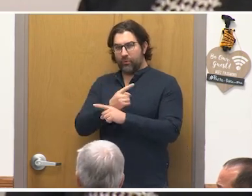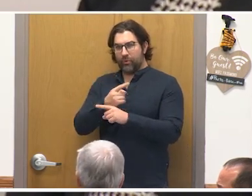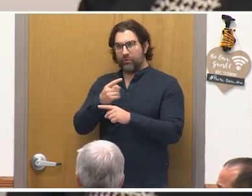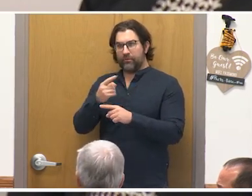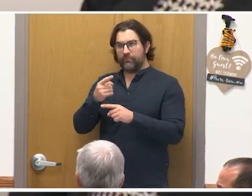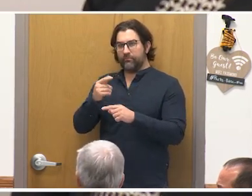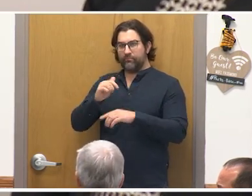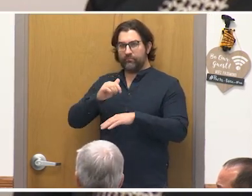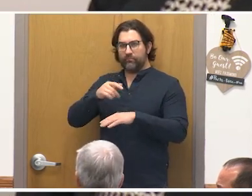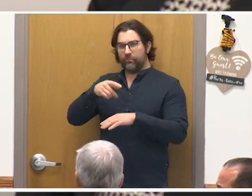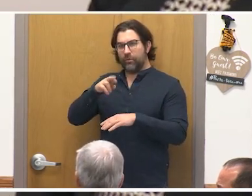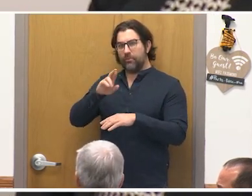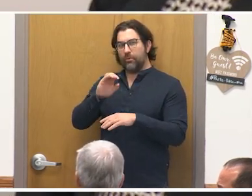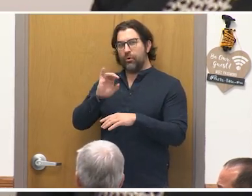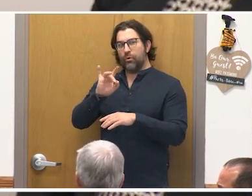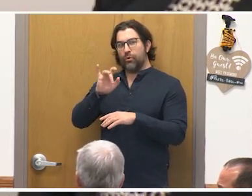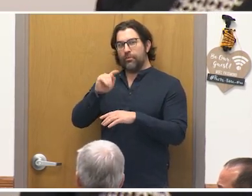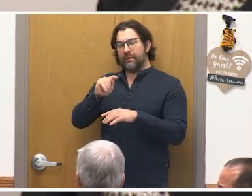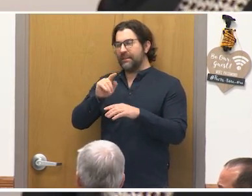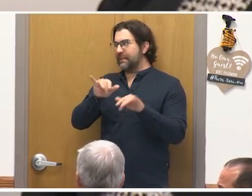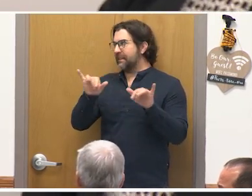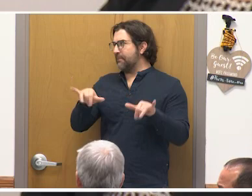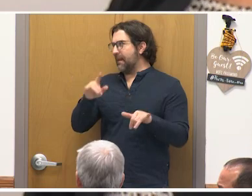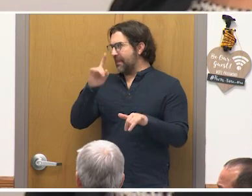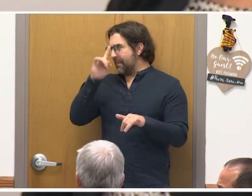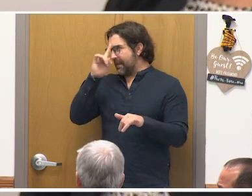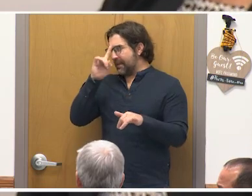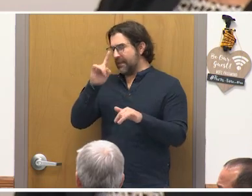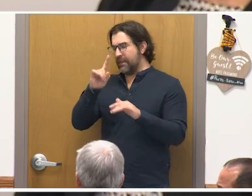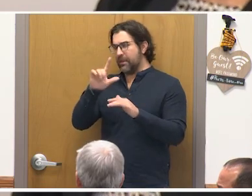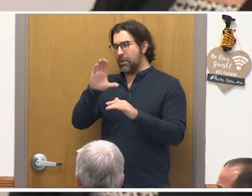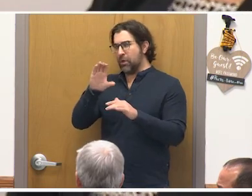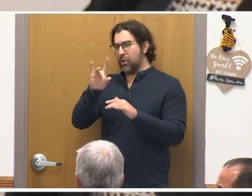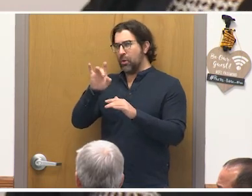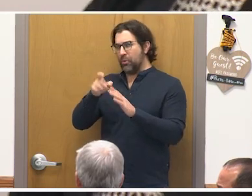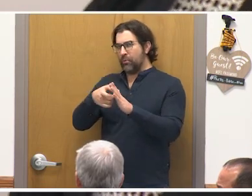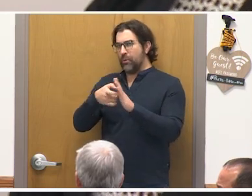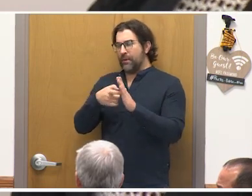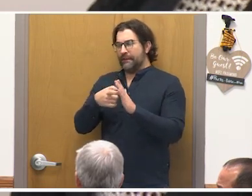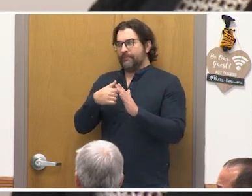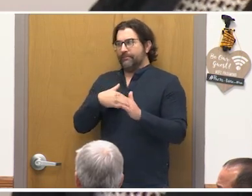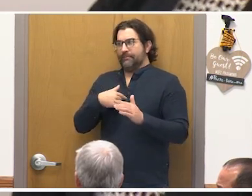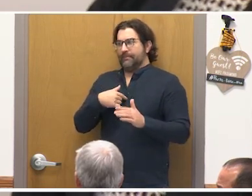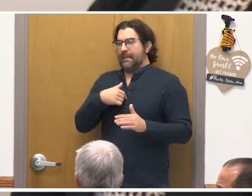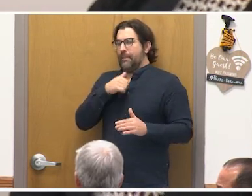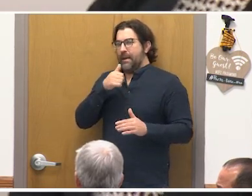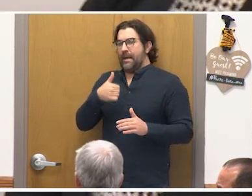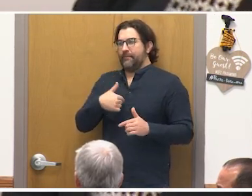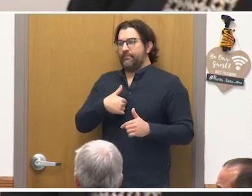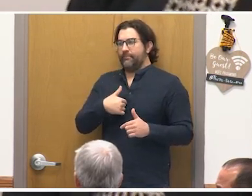system as set up, I believe, through our code. Again, please, I'm not the